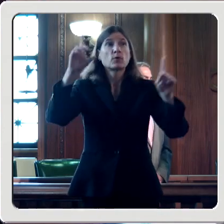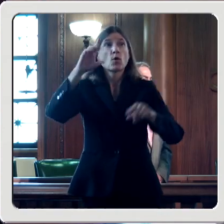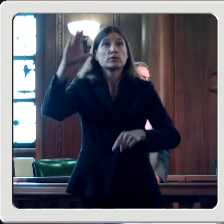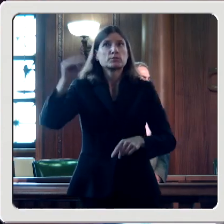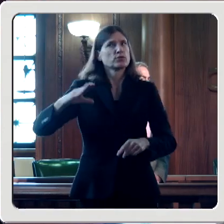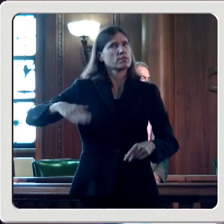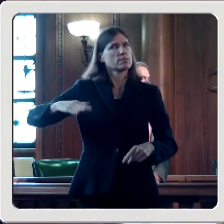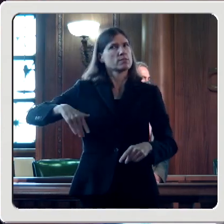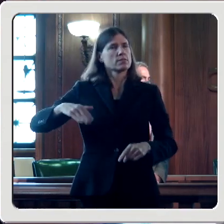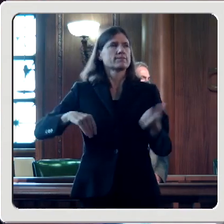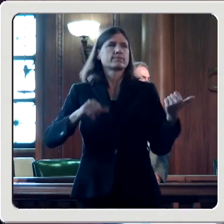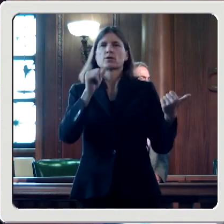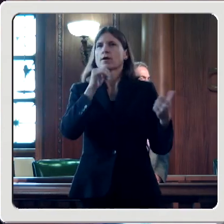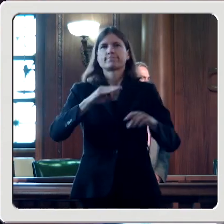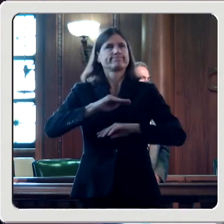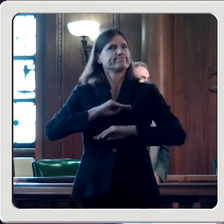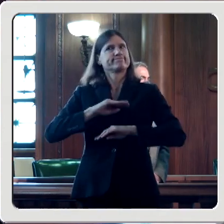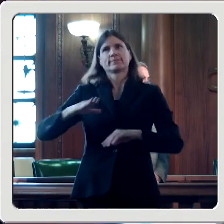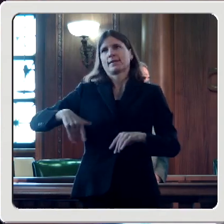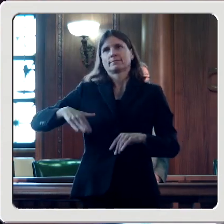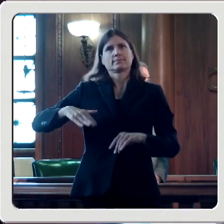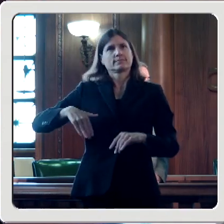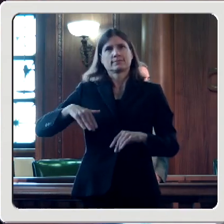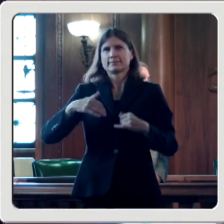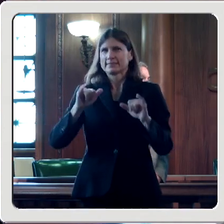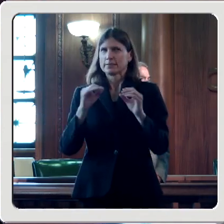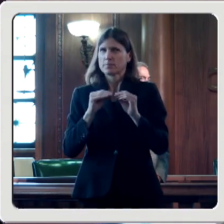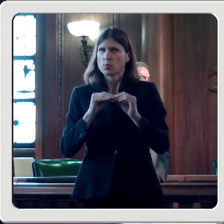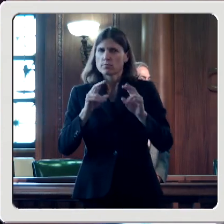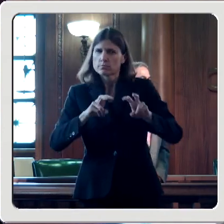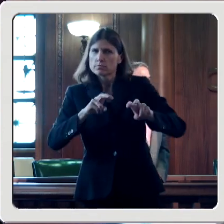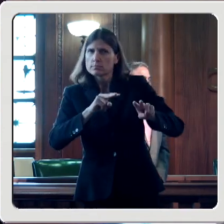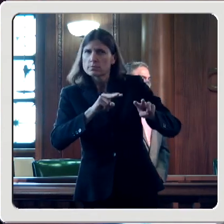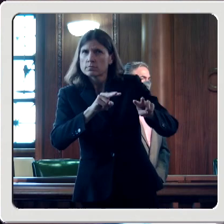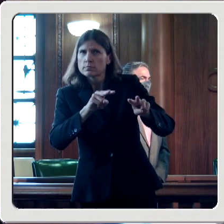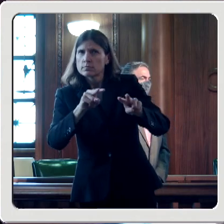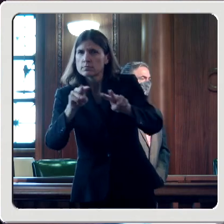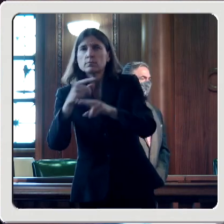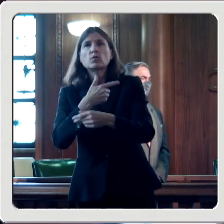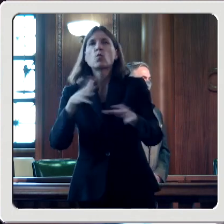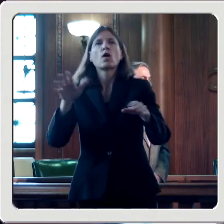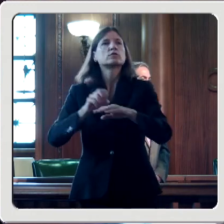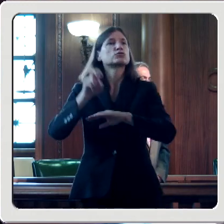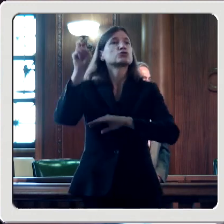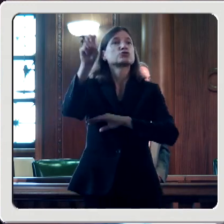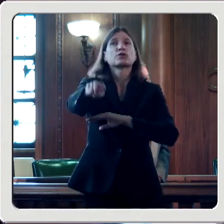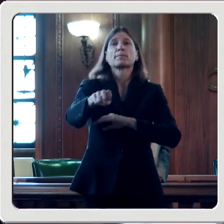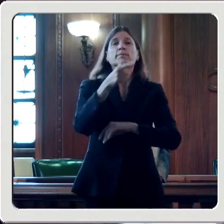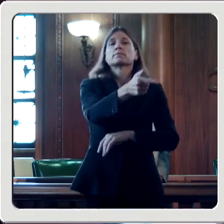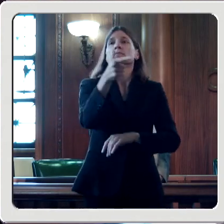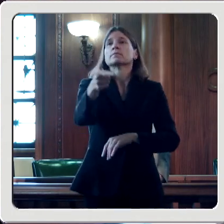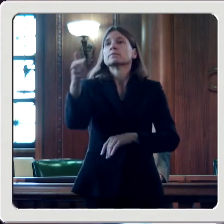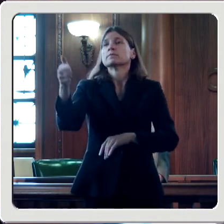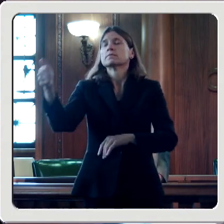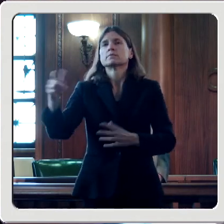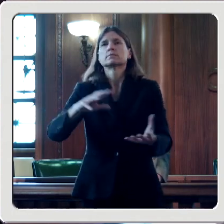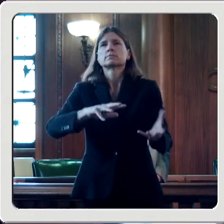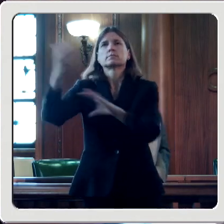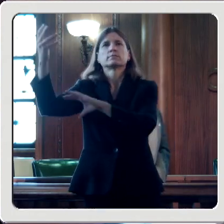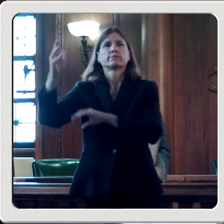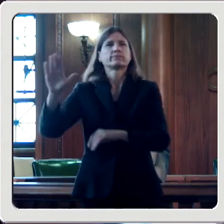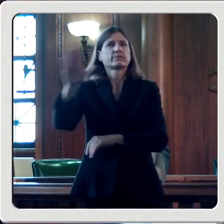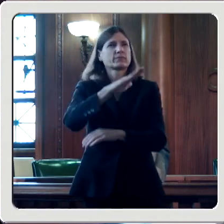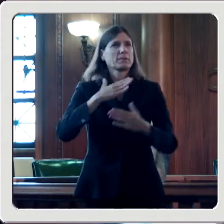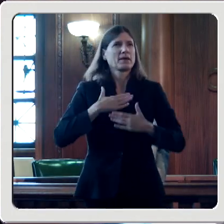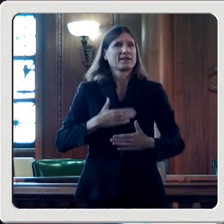the long term. And so I would not rush to conclusions, would state that there still are some unknowns,